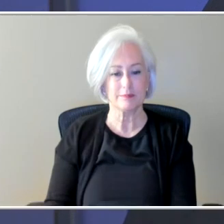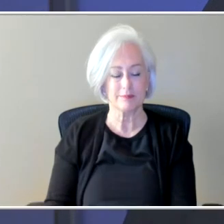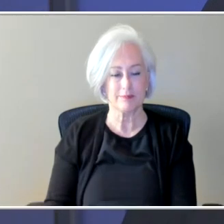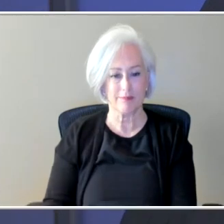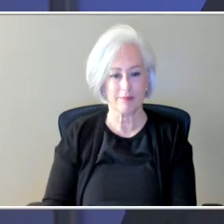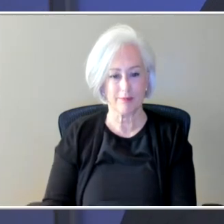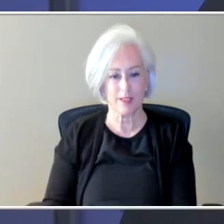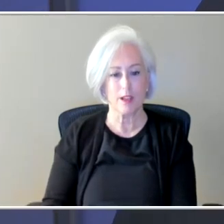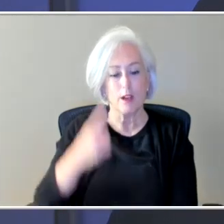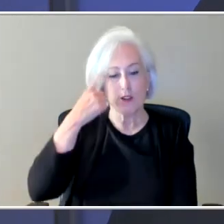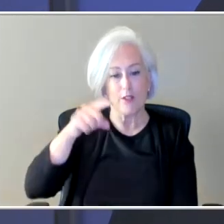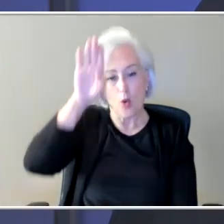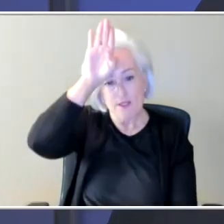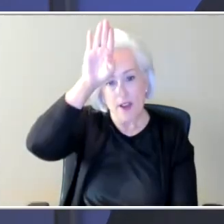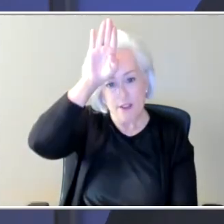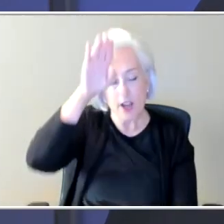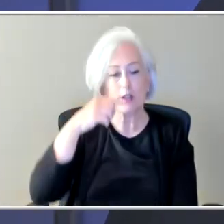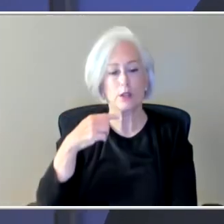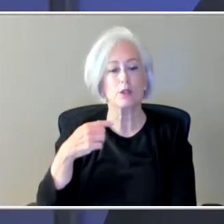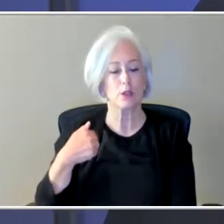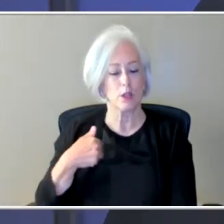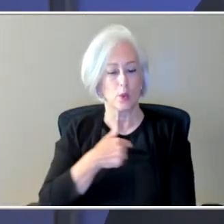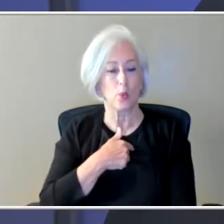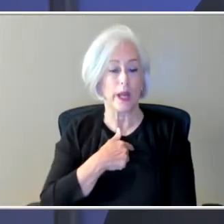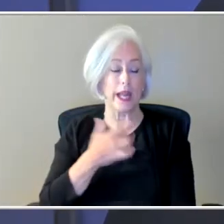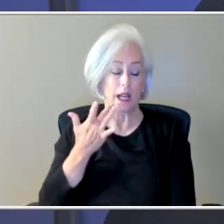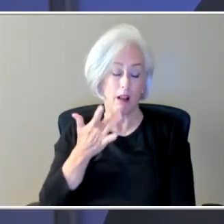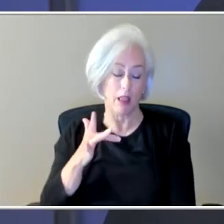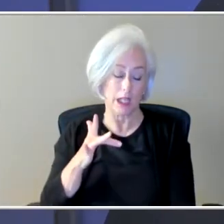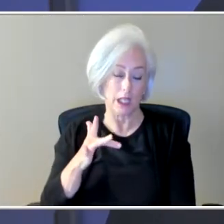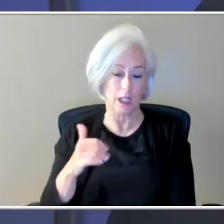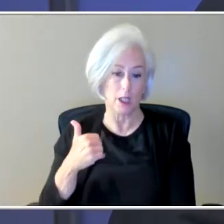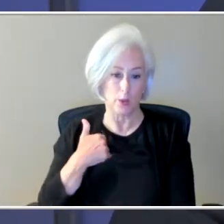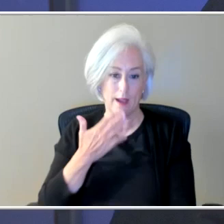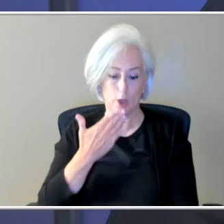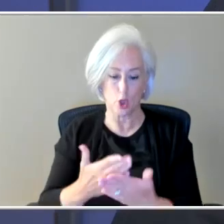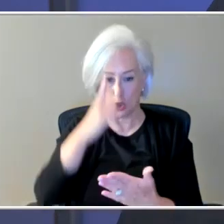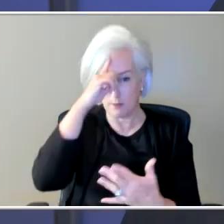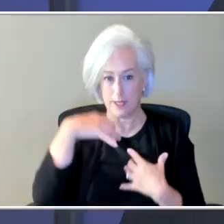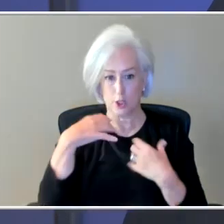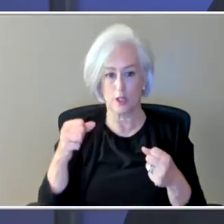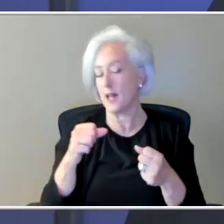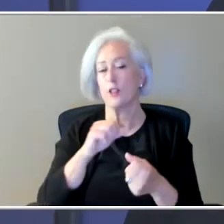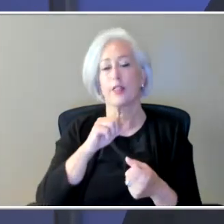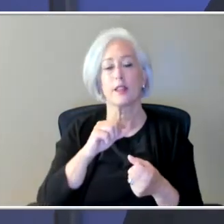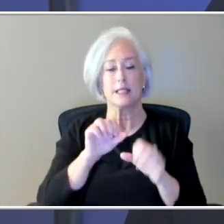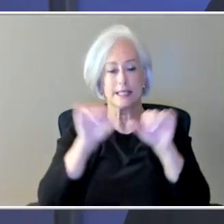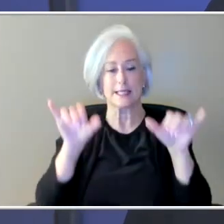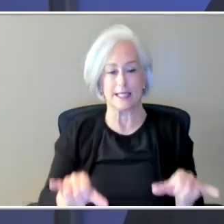firefighters, we're fortunately, we've got a really good mental health system in my fire department in Kansas City,